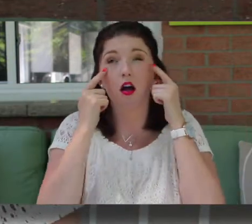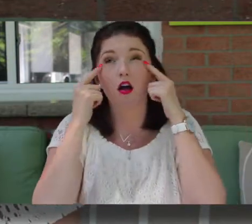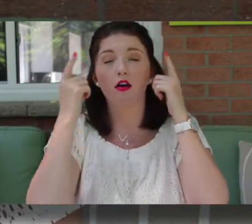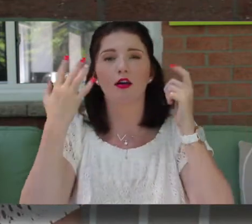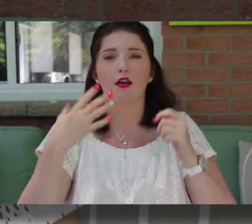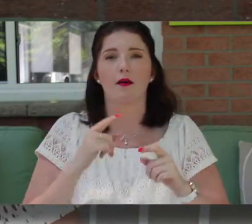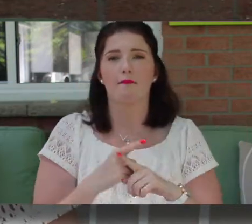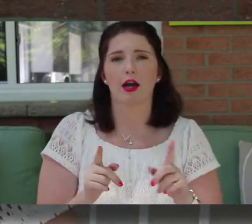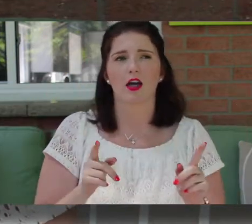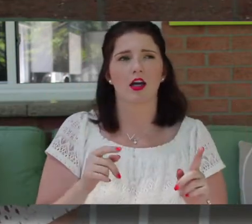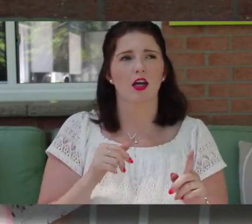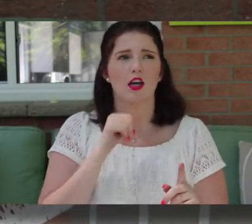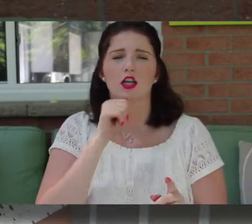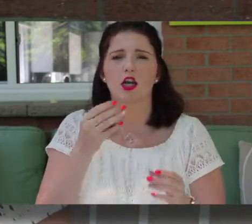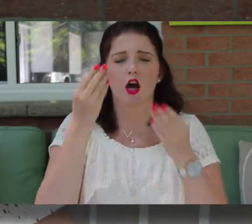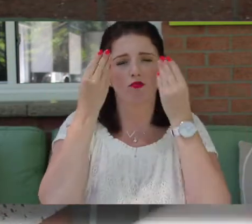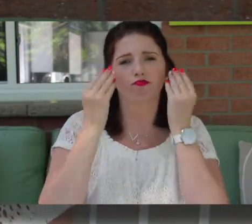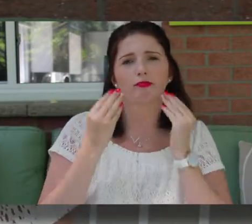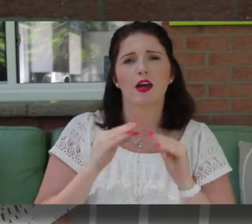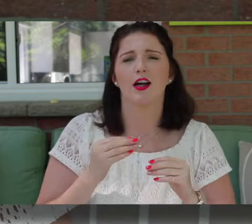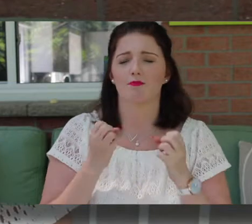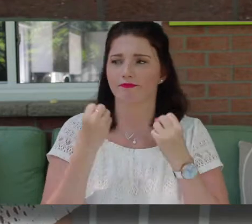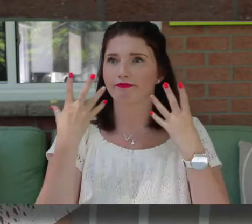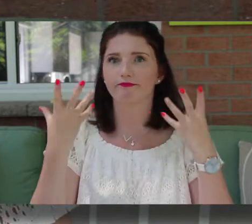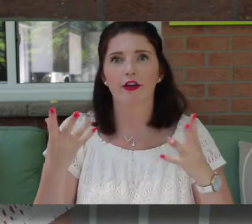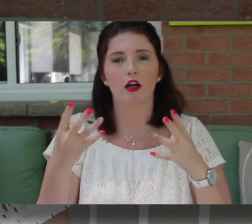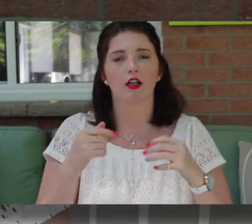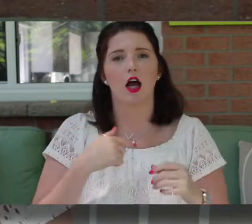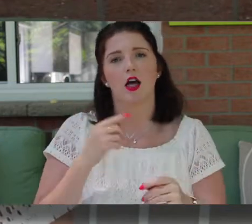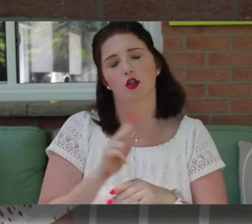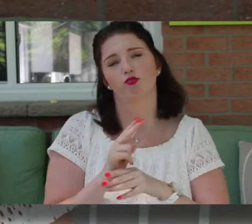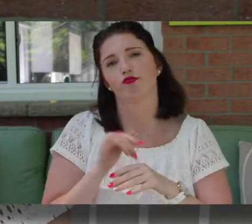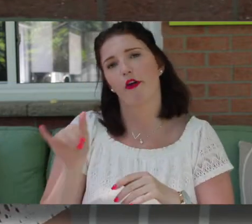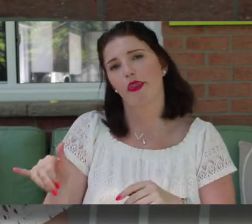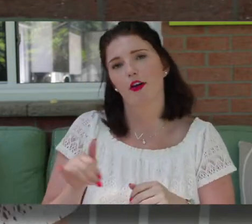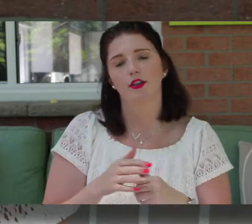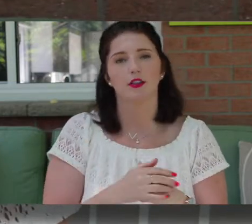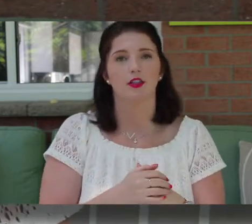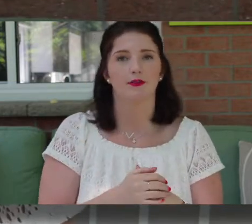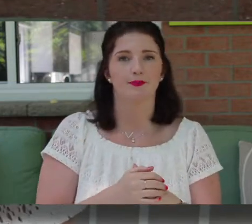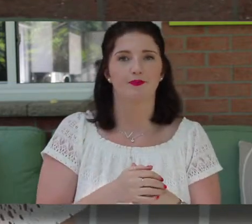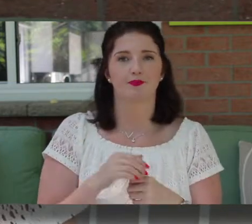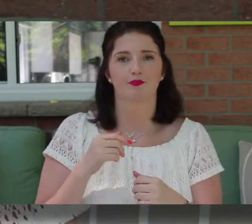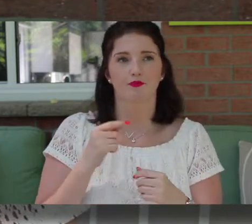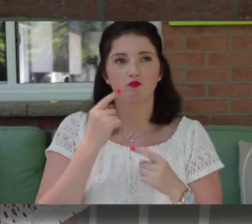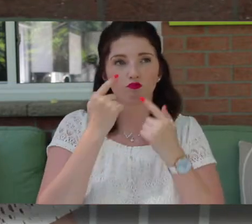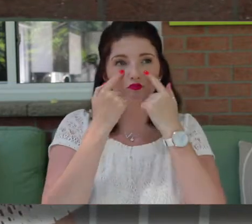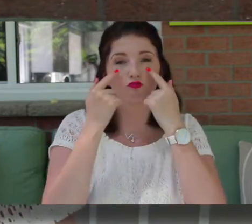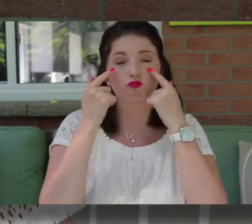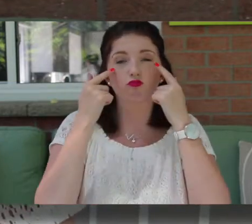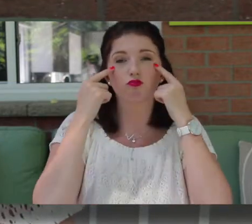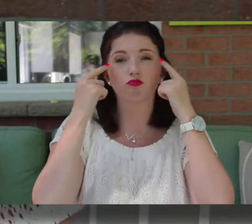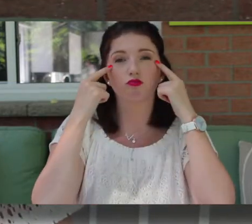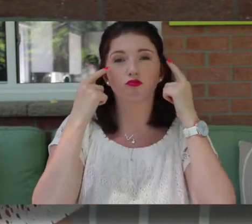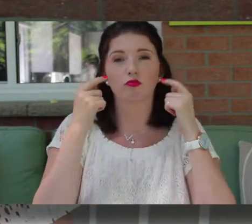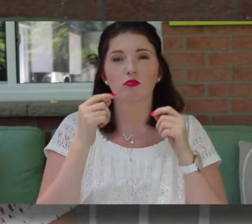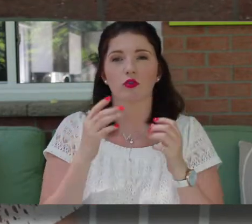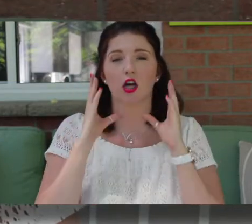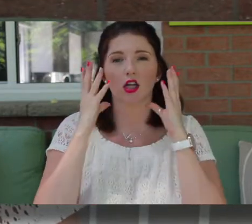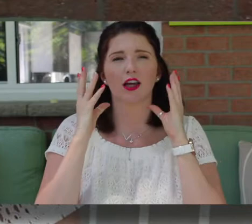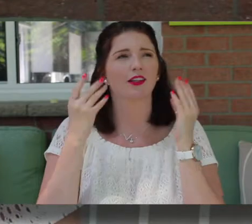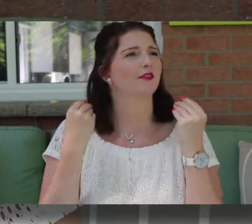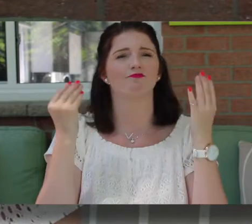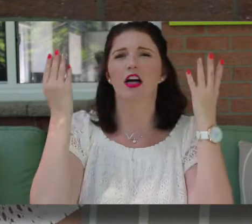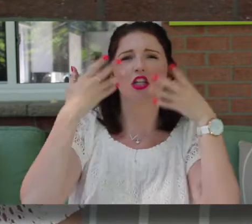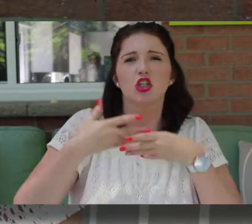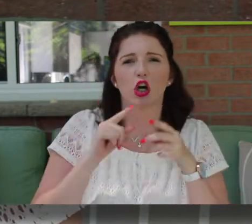just dab this on my under eyes and it clears all of my dark circles away, maybe on my chin if I'm getting a little bit red, but other than that, this